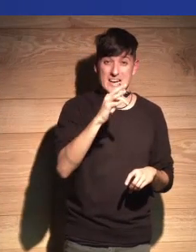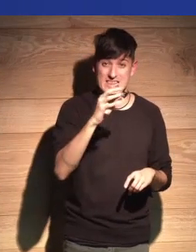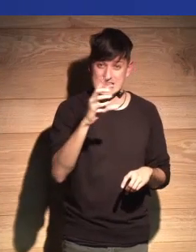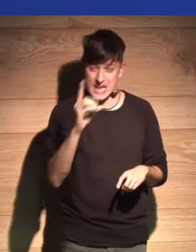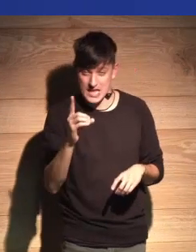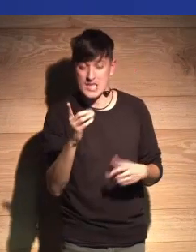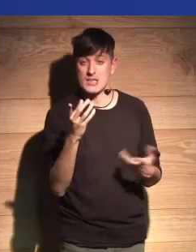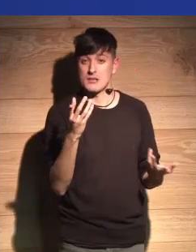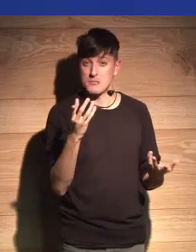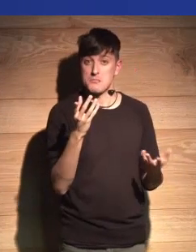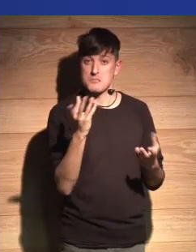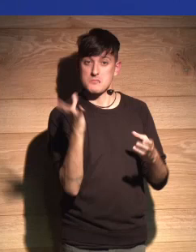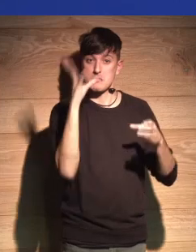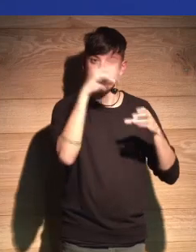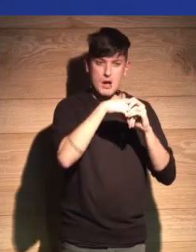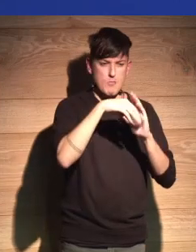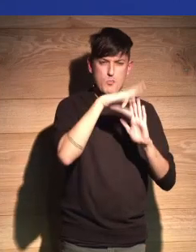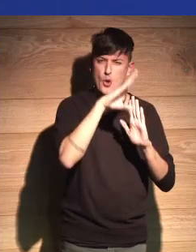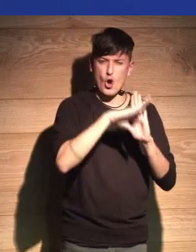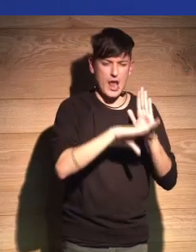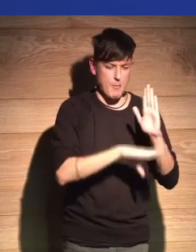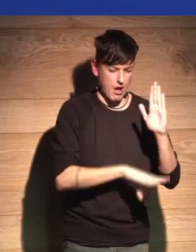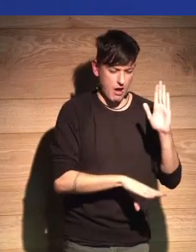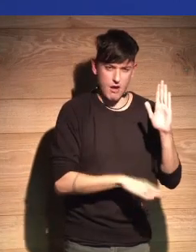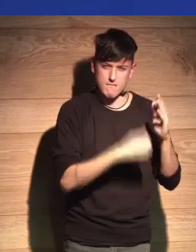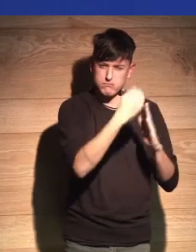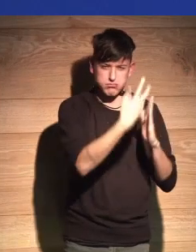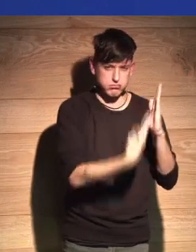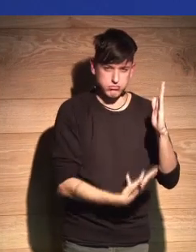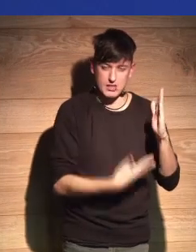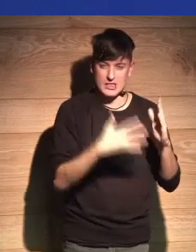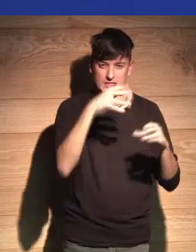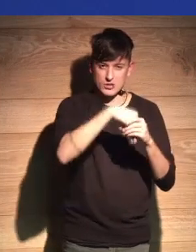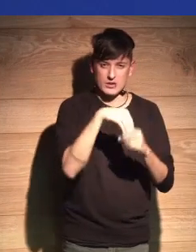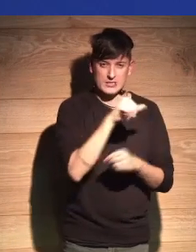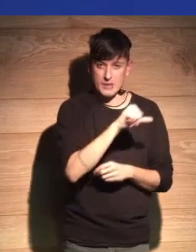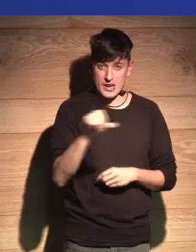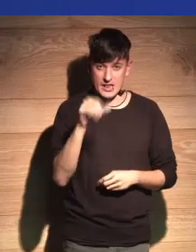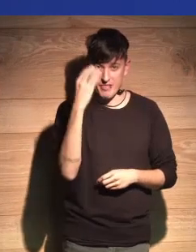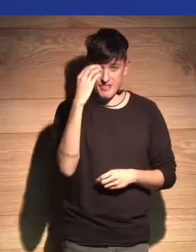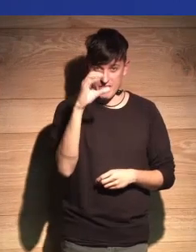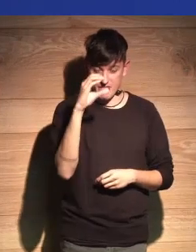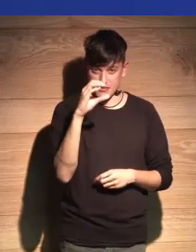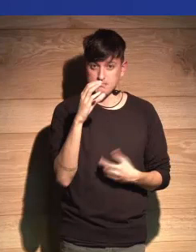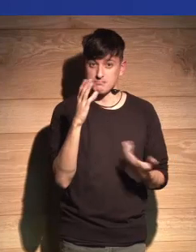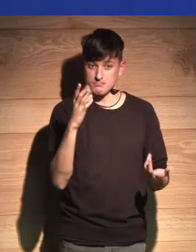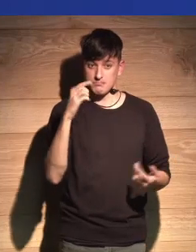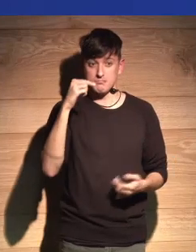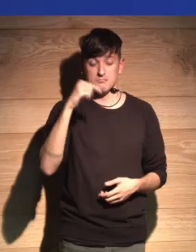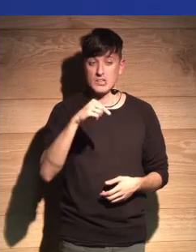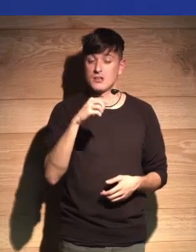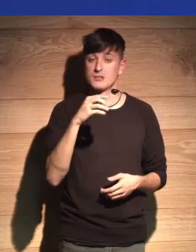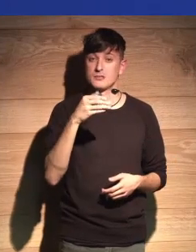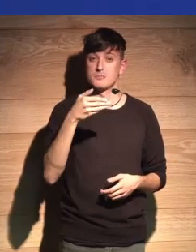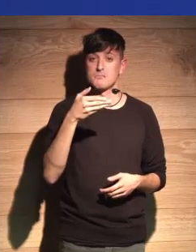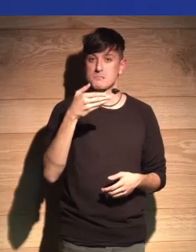+D for allowing us to participate in this week of science and innovation. This year,